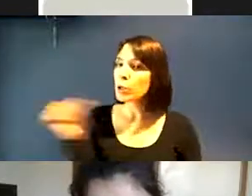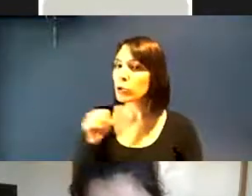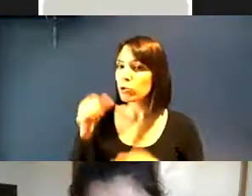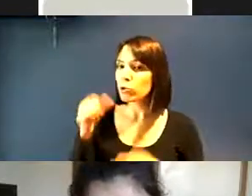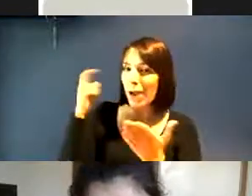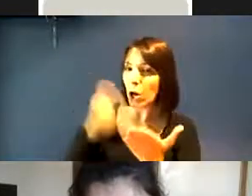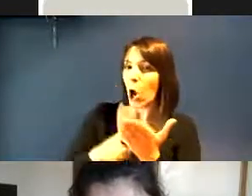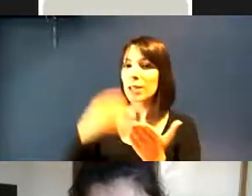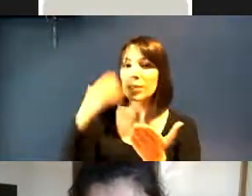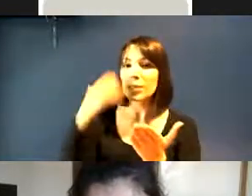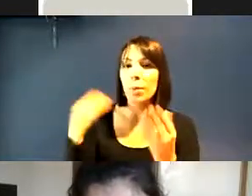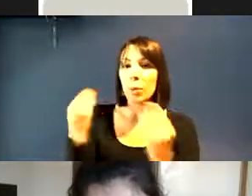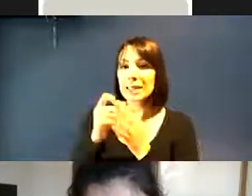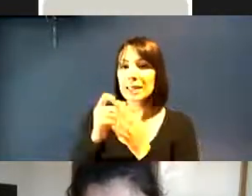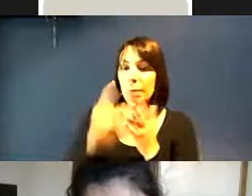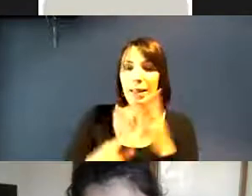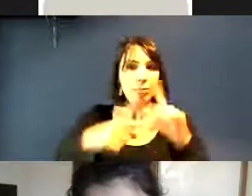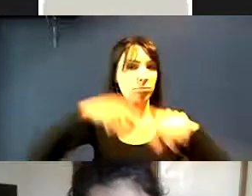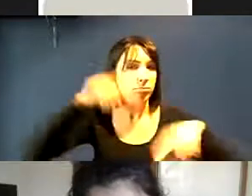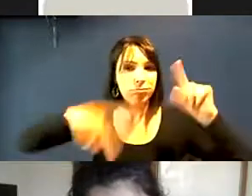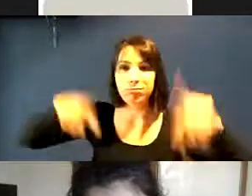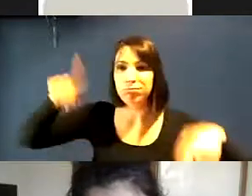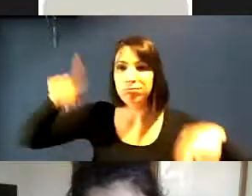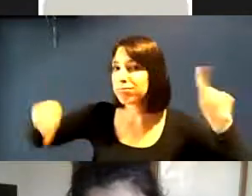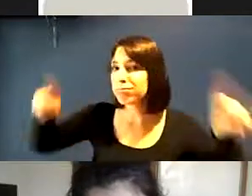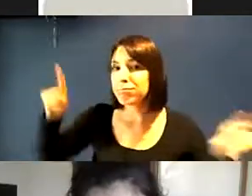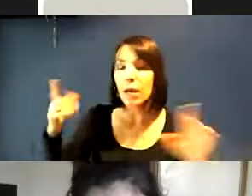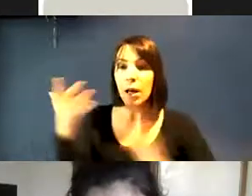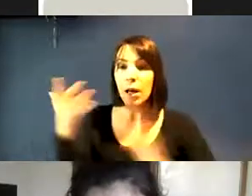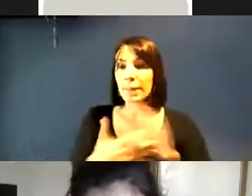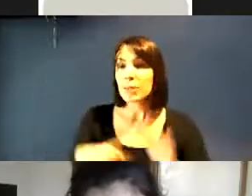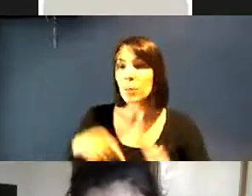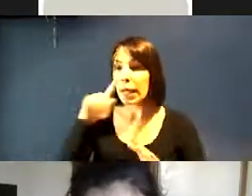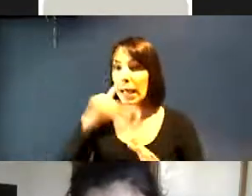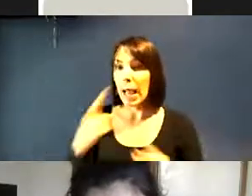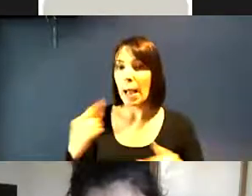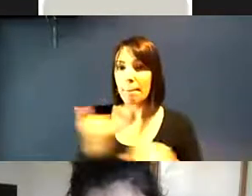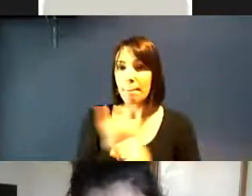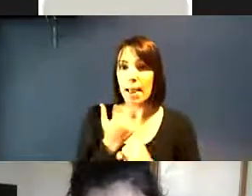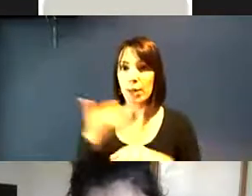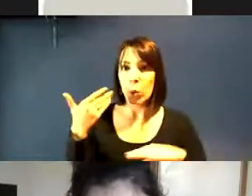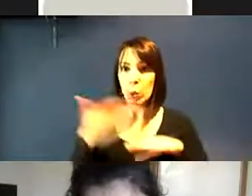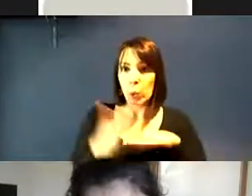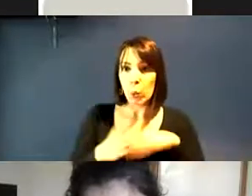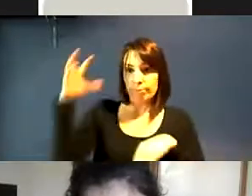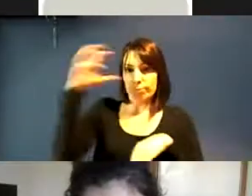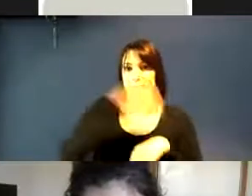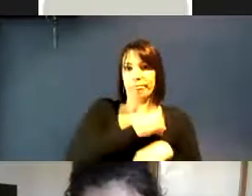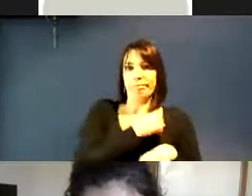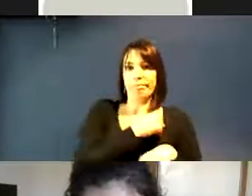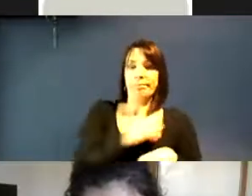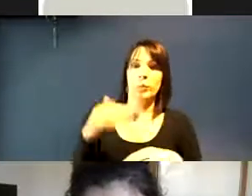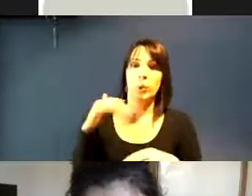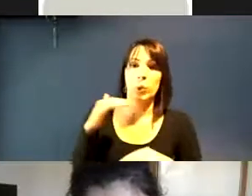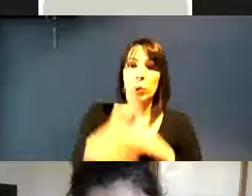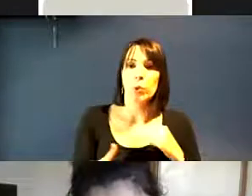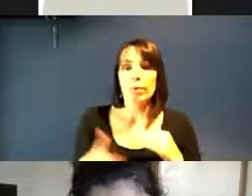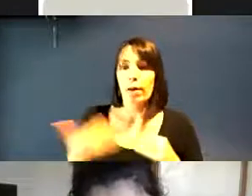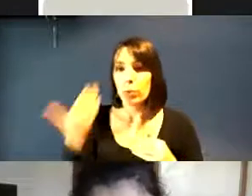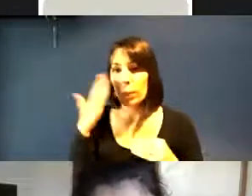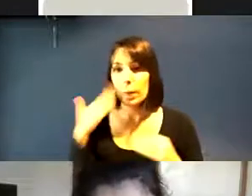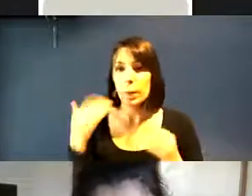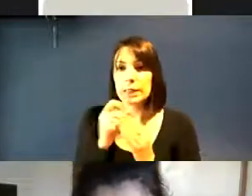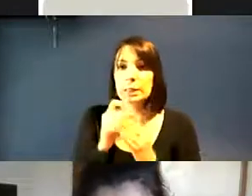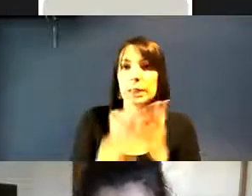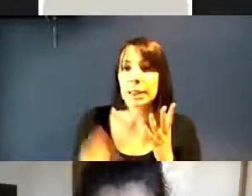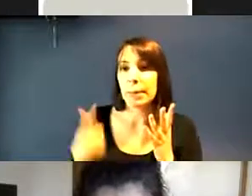with disabilities is that it makes it less likely for us to form the kinds of stereotypes that we've just discussed as being really, really damaging for